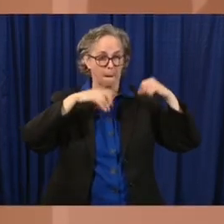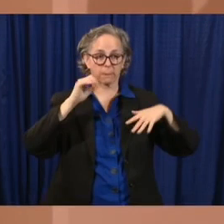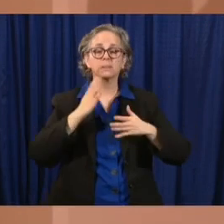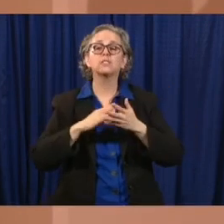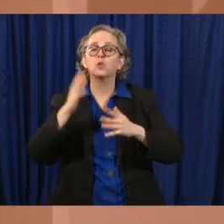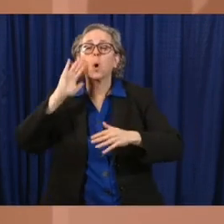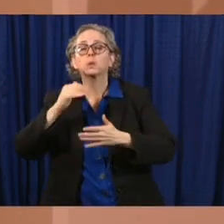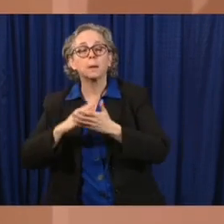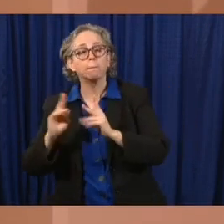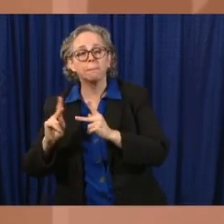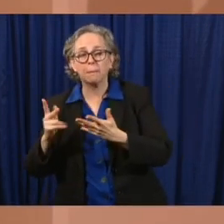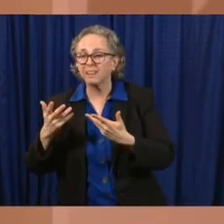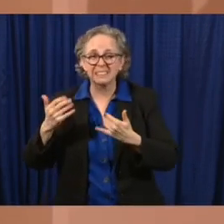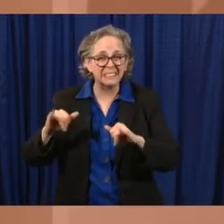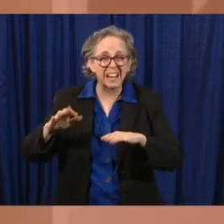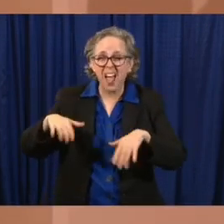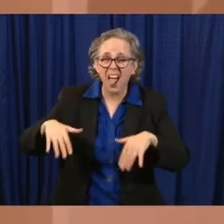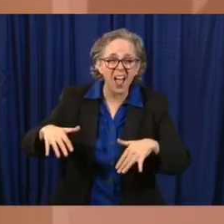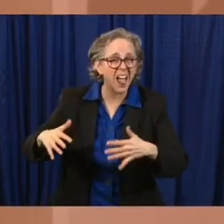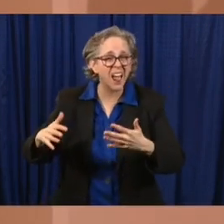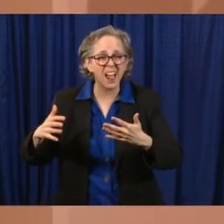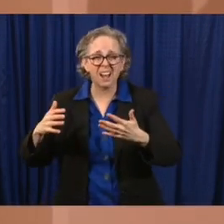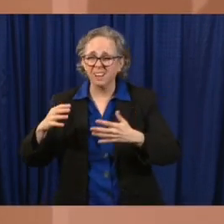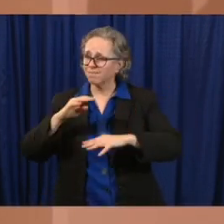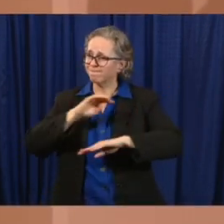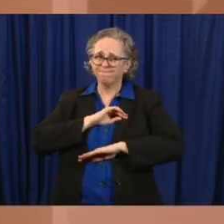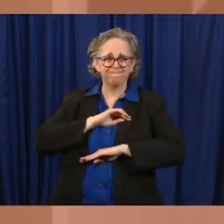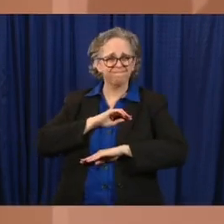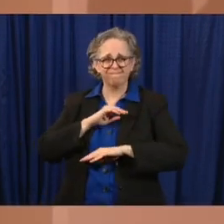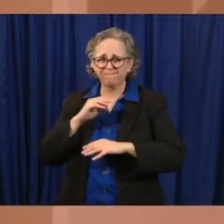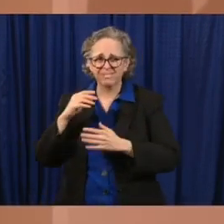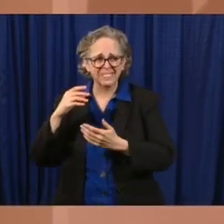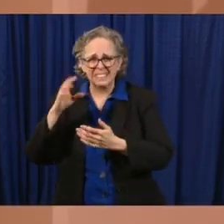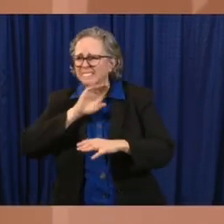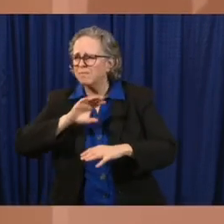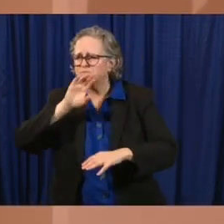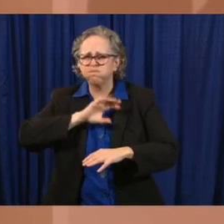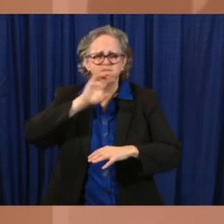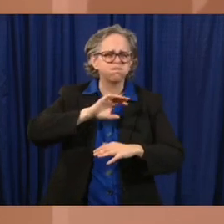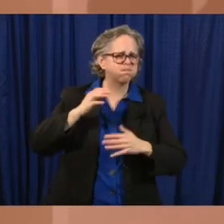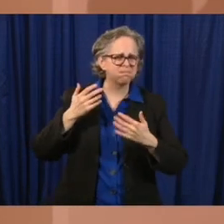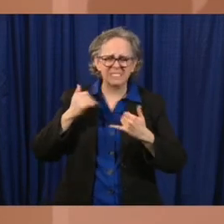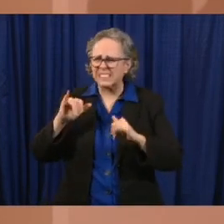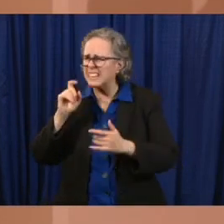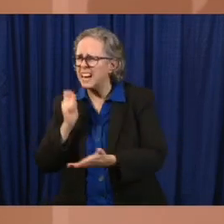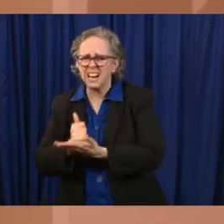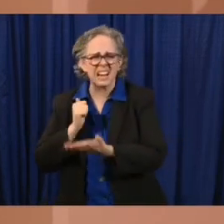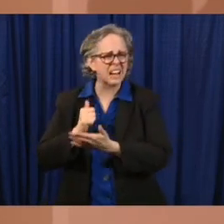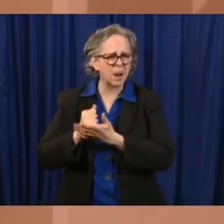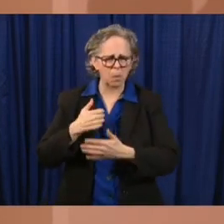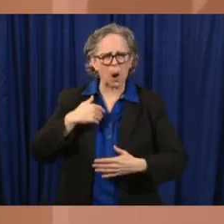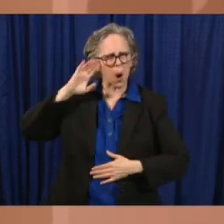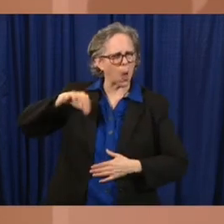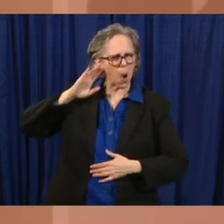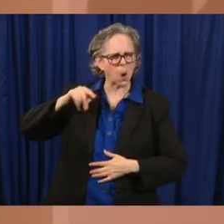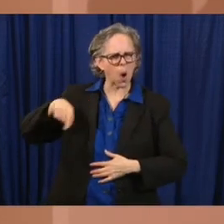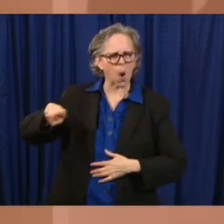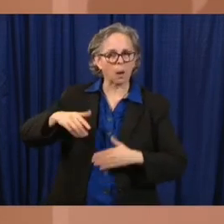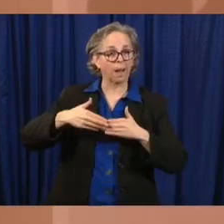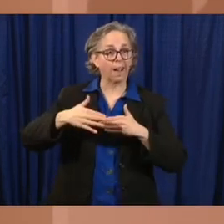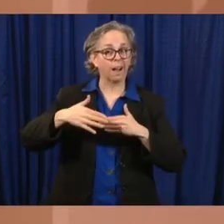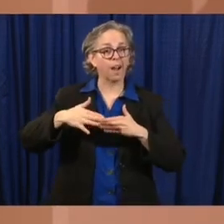level, the customer service level that we would hope to serve them. And so in the coming days, we will be providing